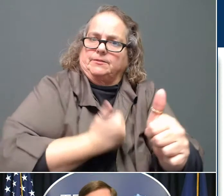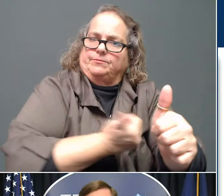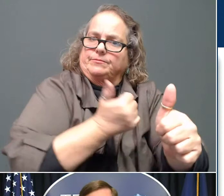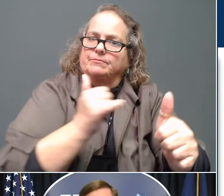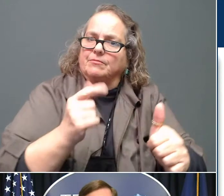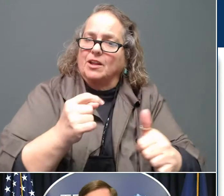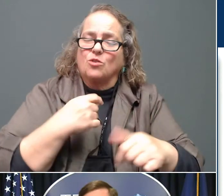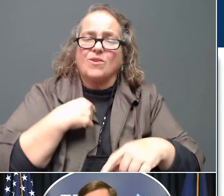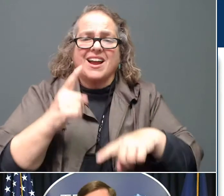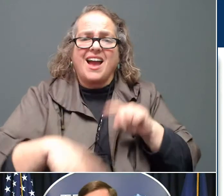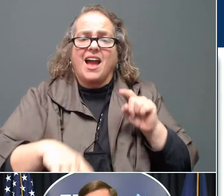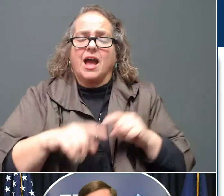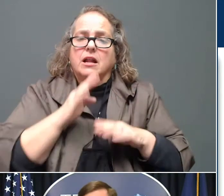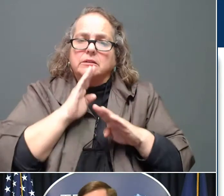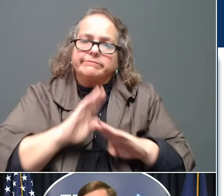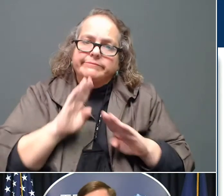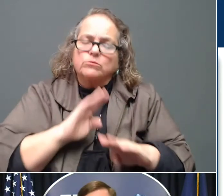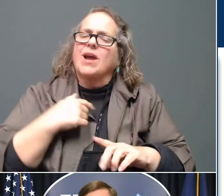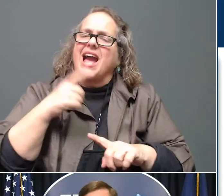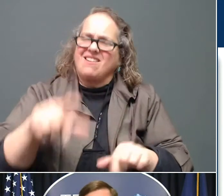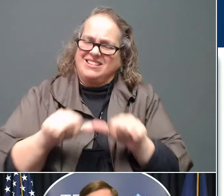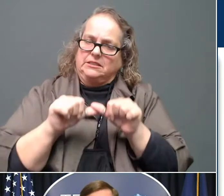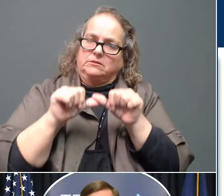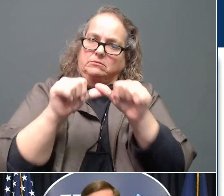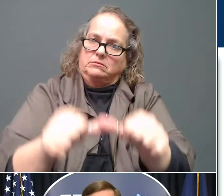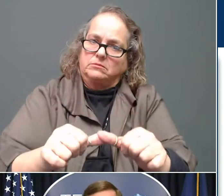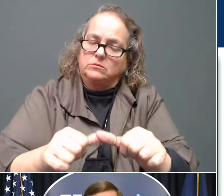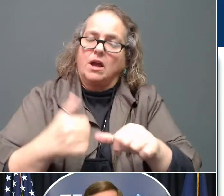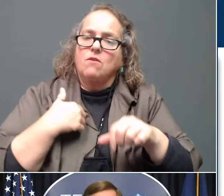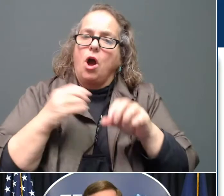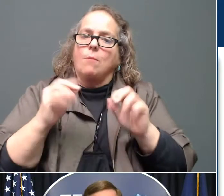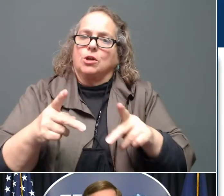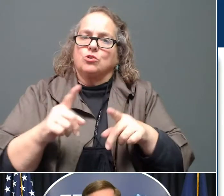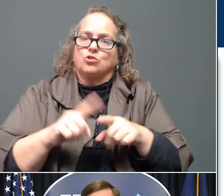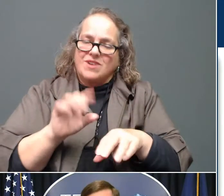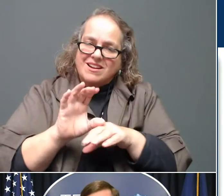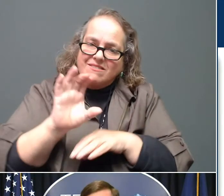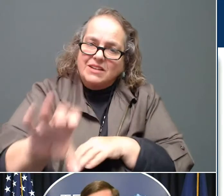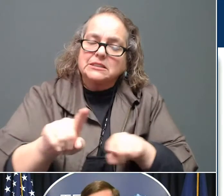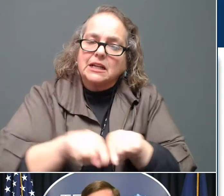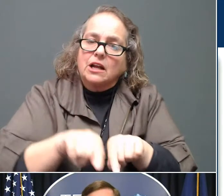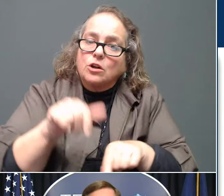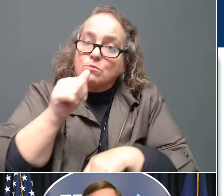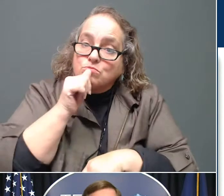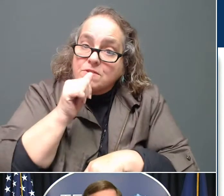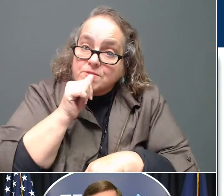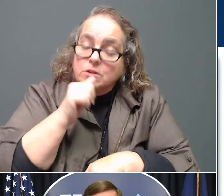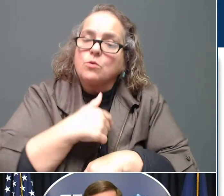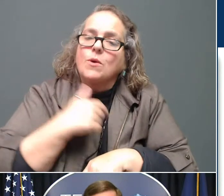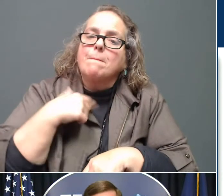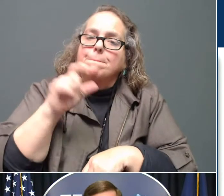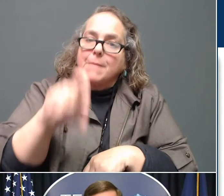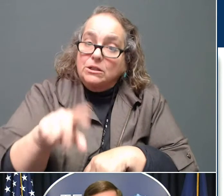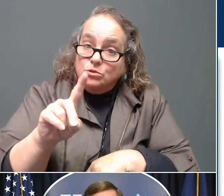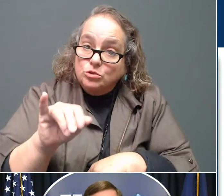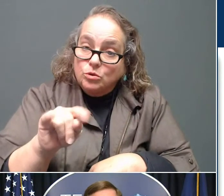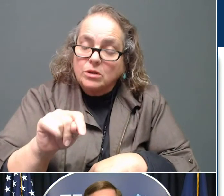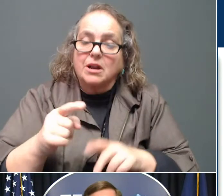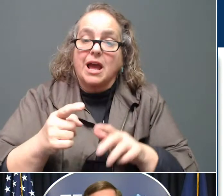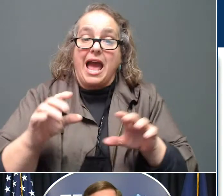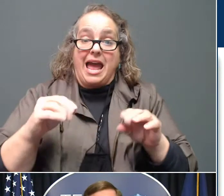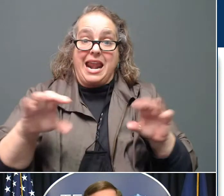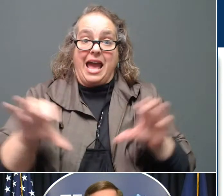ahead. And we have opportunities to invest just like the private sector. We have to do it. We got to act with urgency. We've